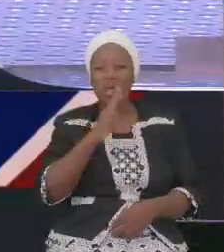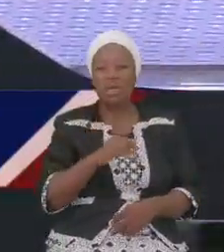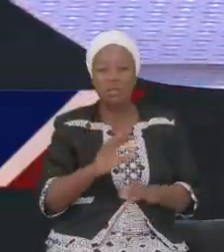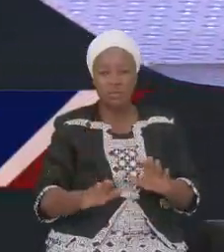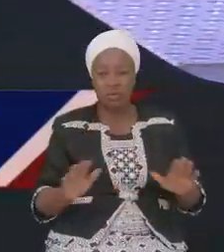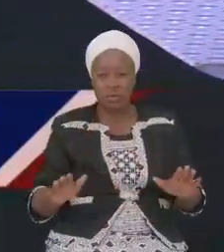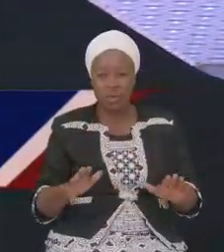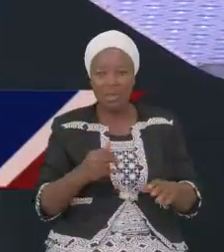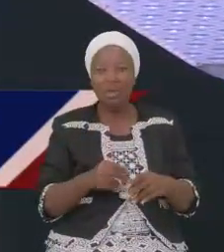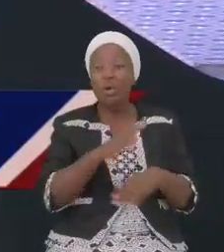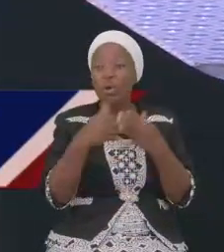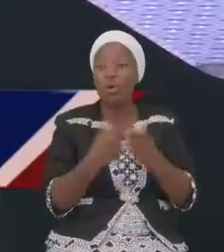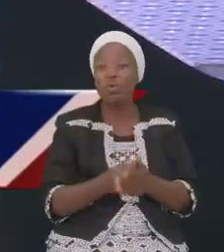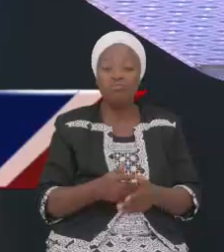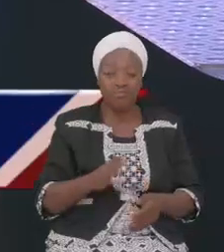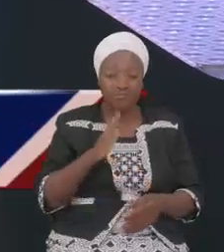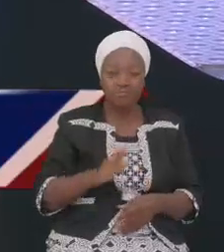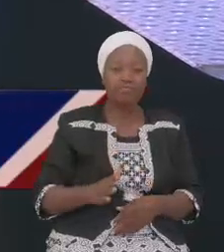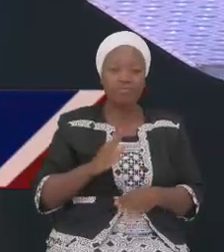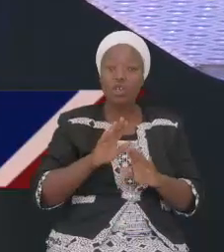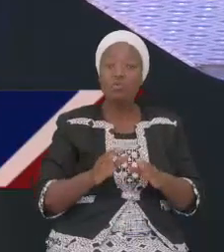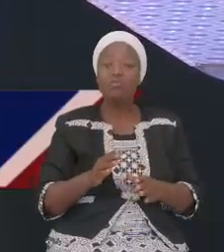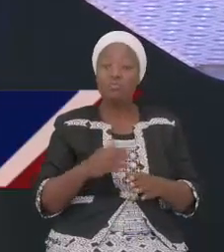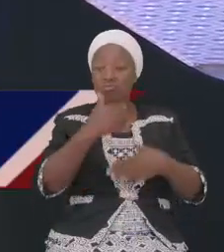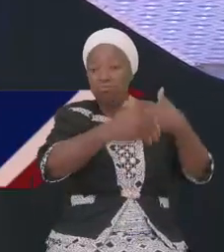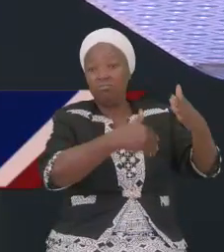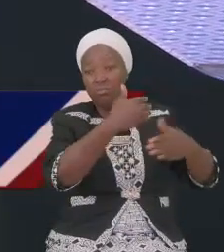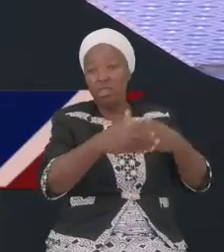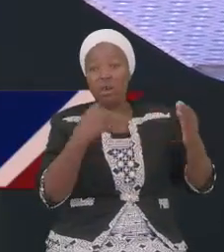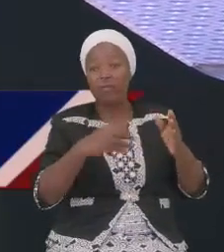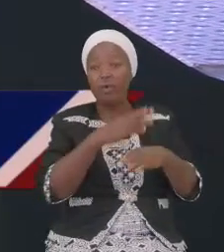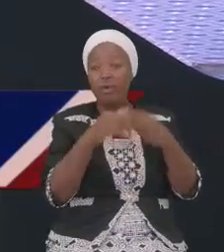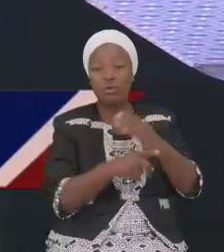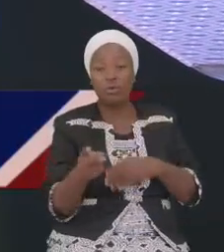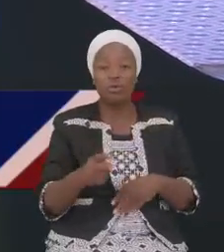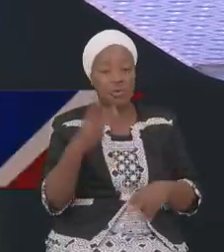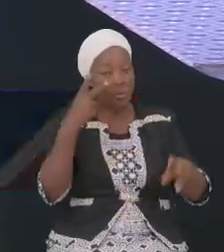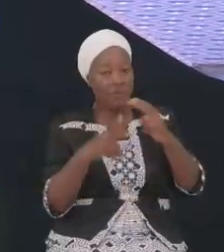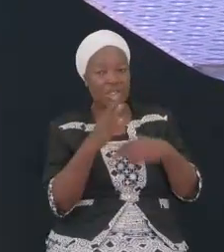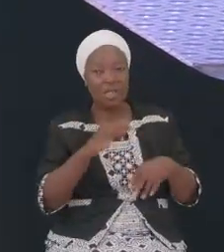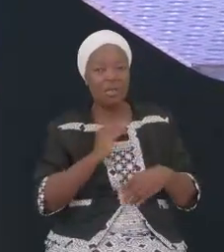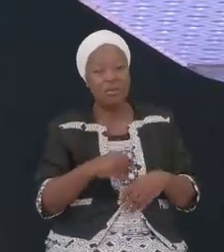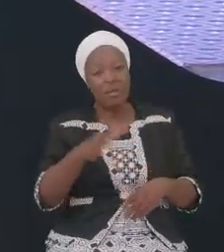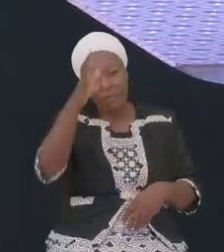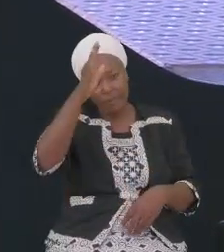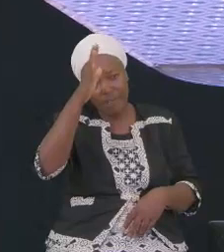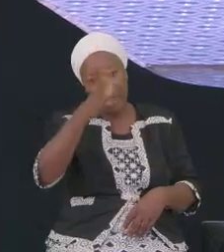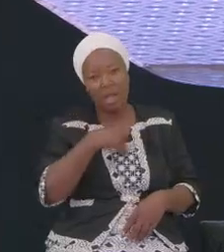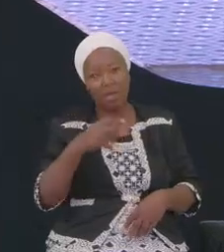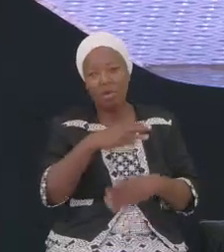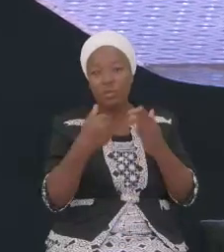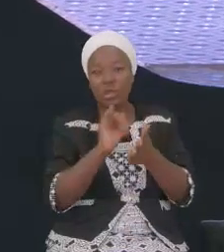are the offspring of those prophets, of those fathers, of those